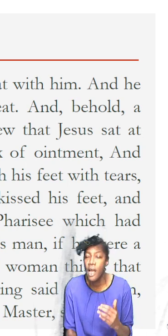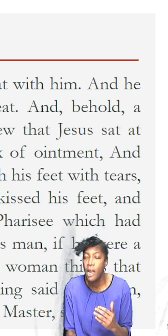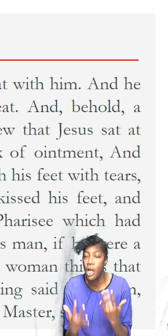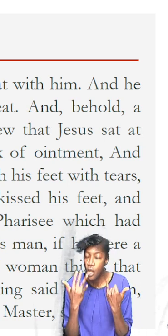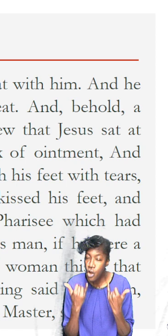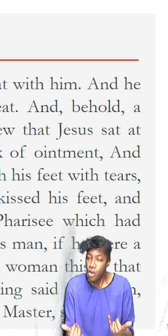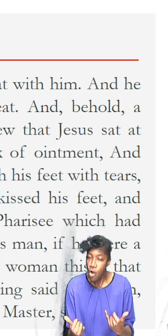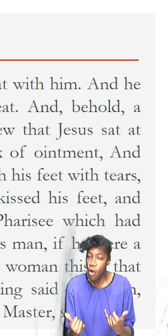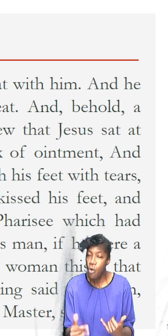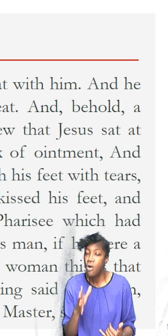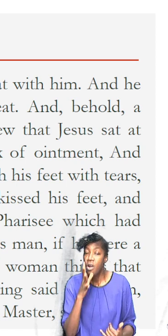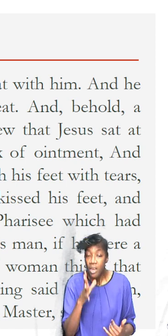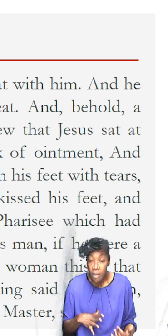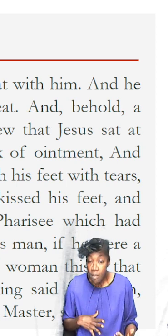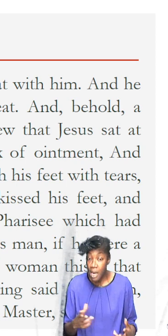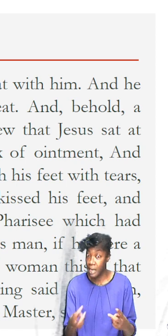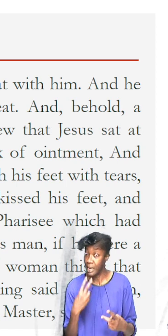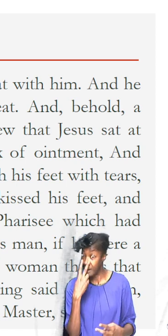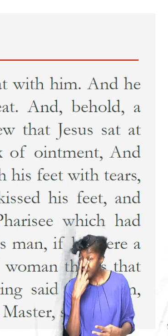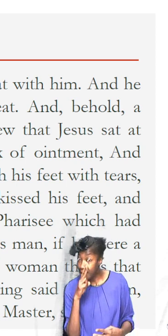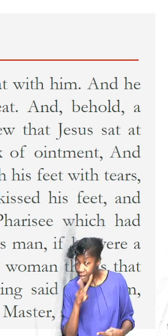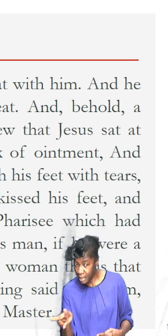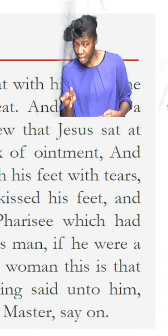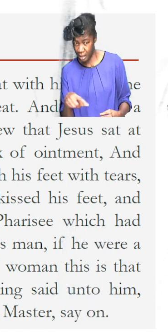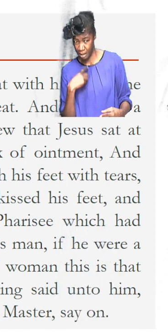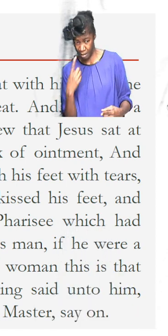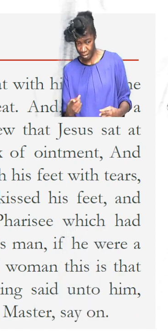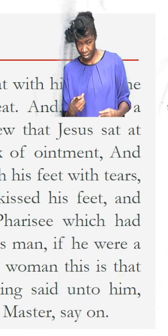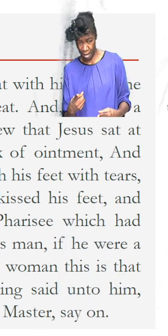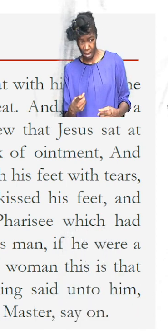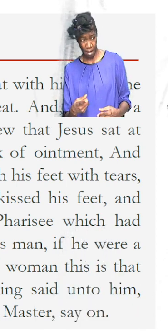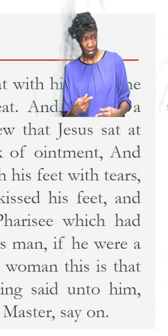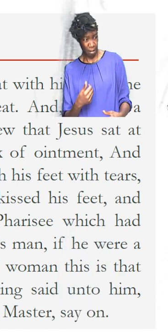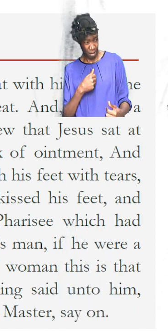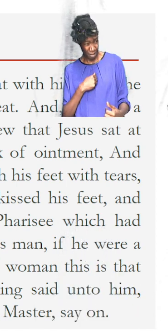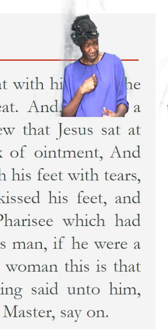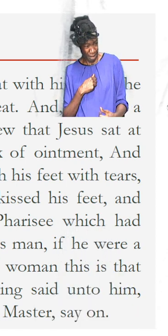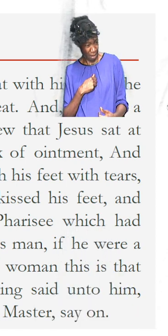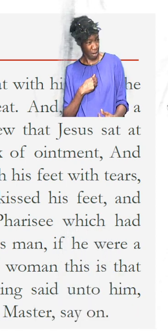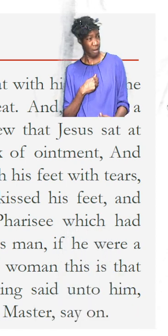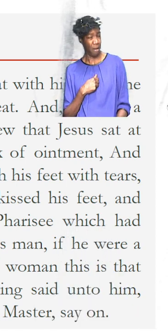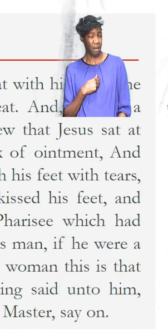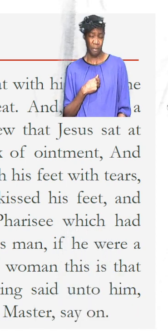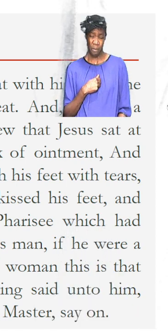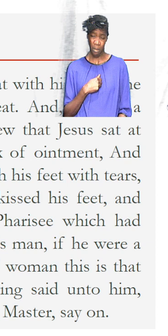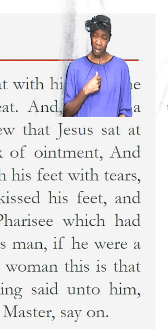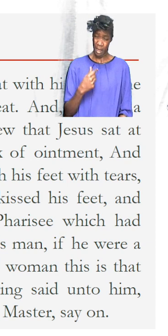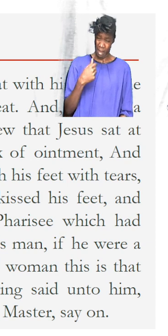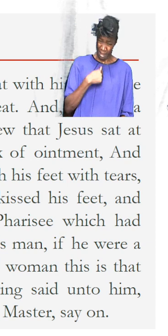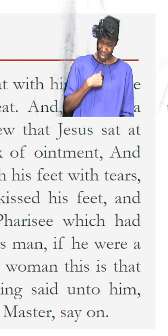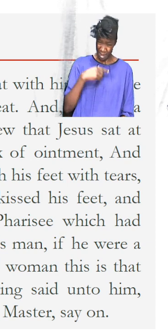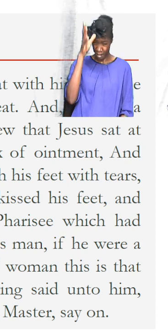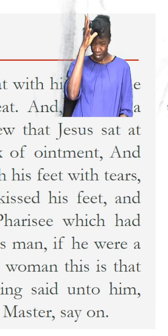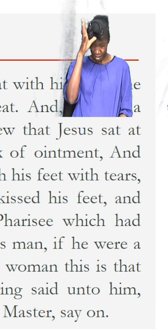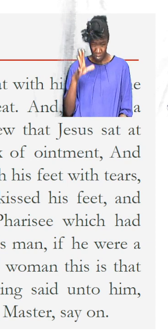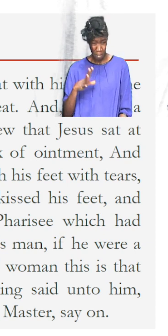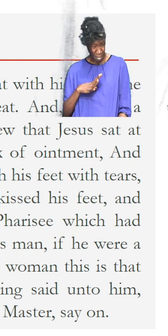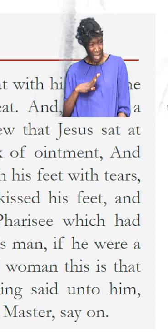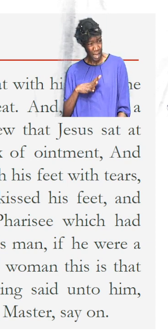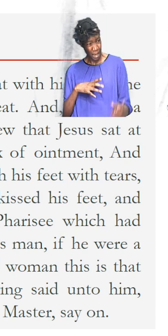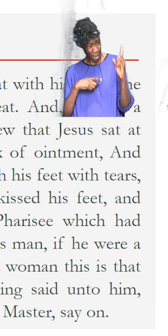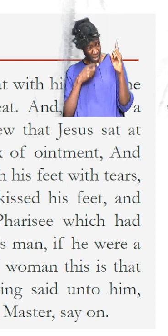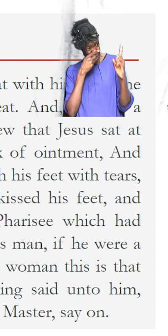which had been him saw it, he spake within himself, saying, This man, if he were